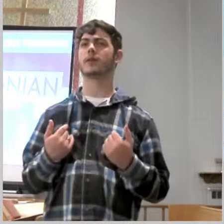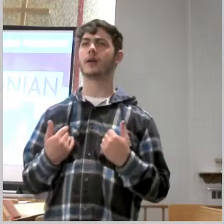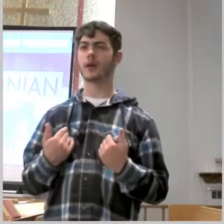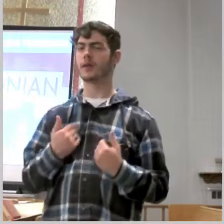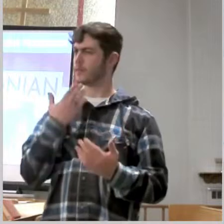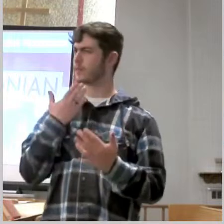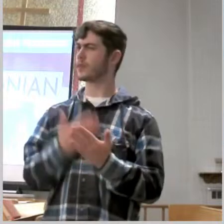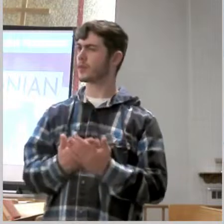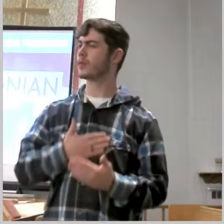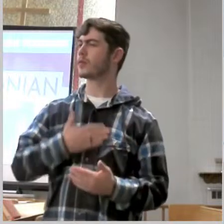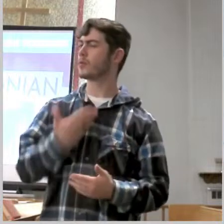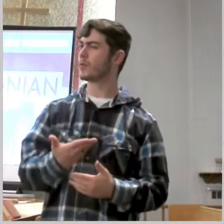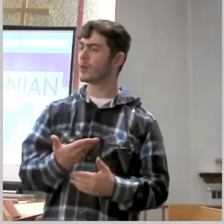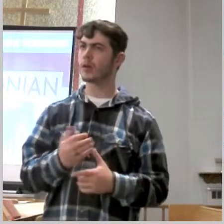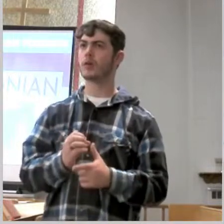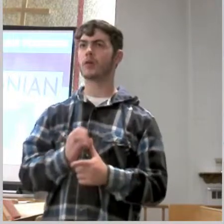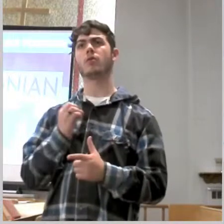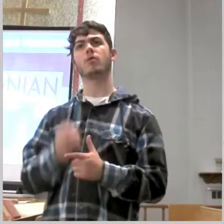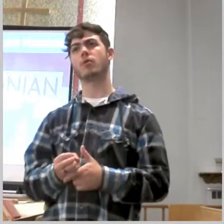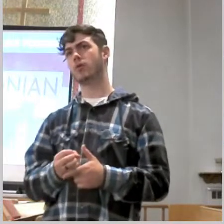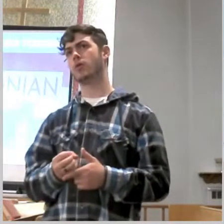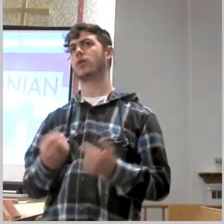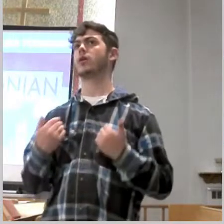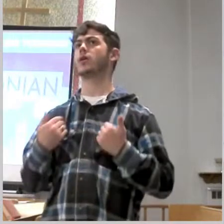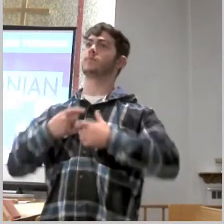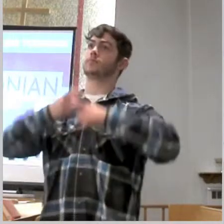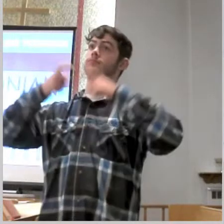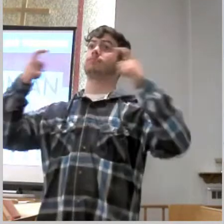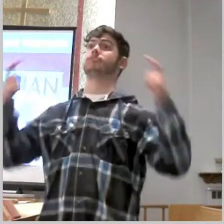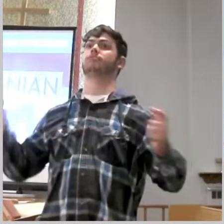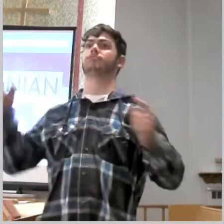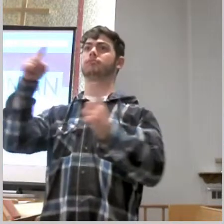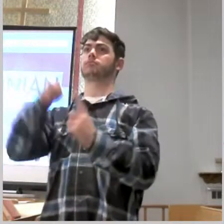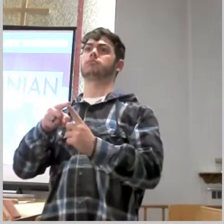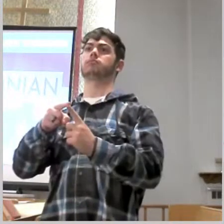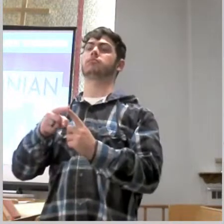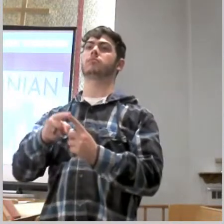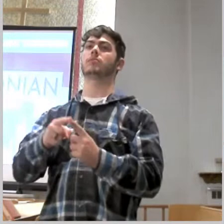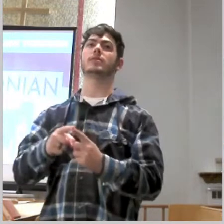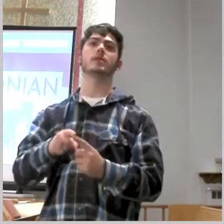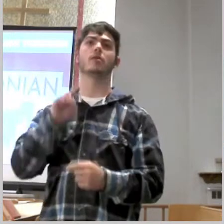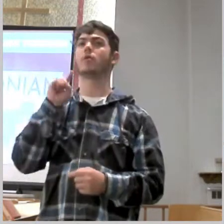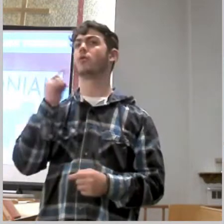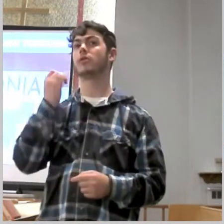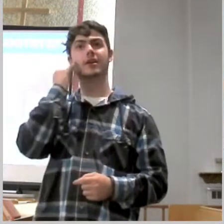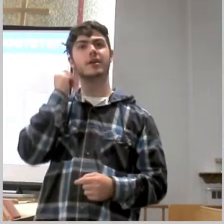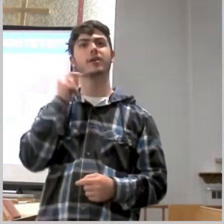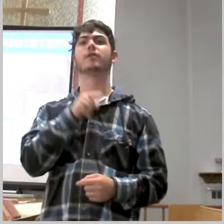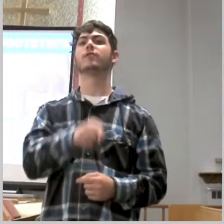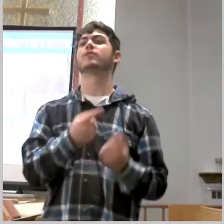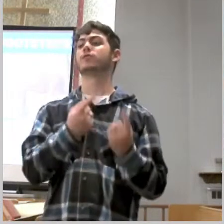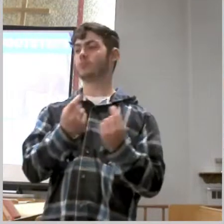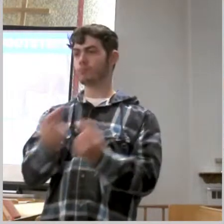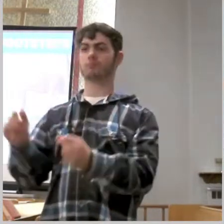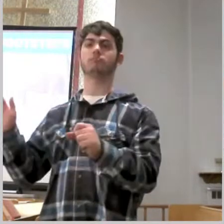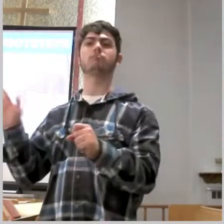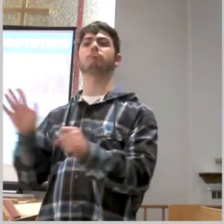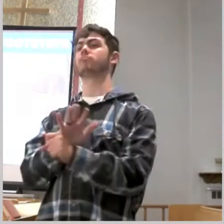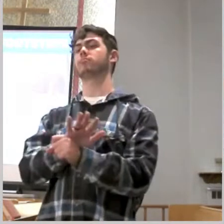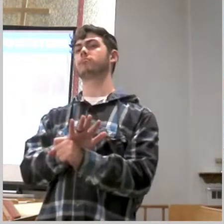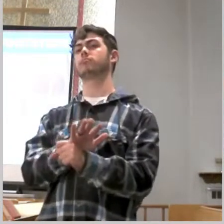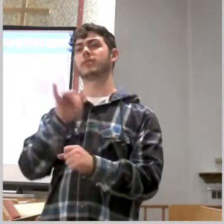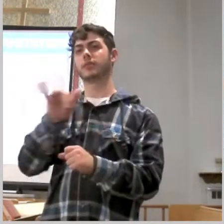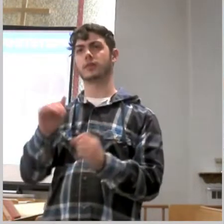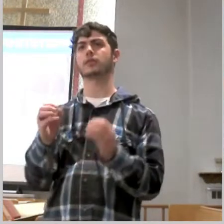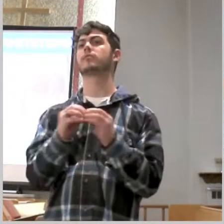They do not equal sacrifice. And they do not equal a willingness to follow through and get the job done. That's